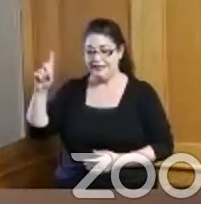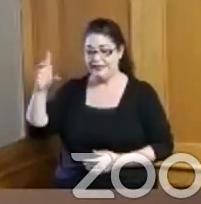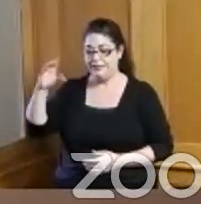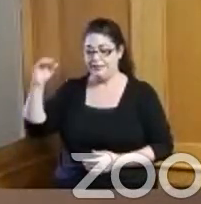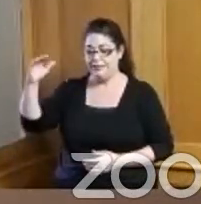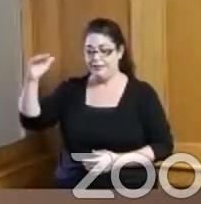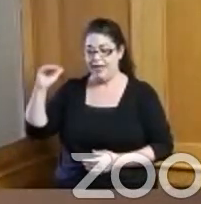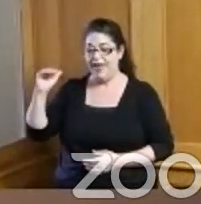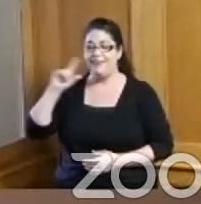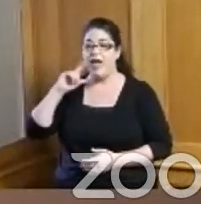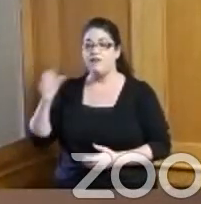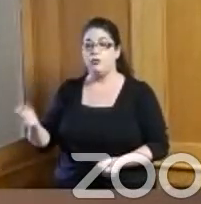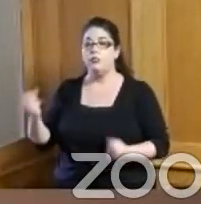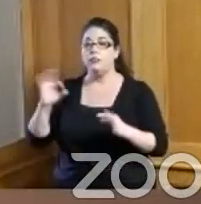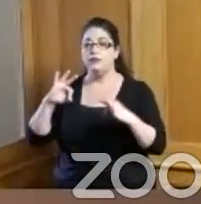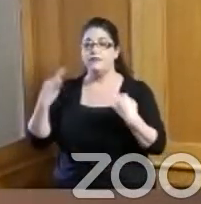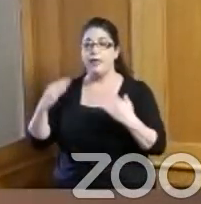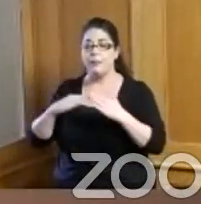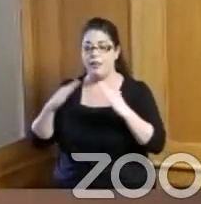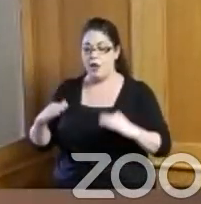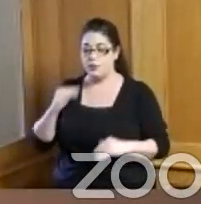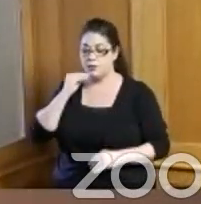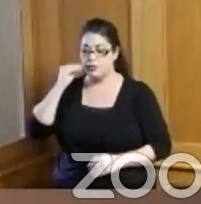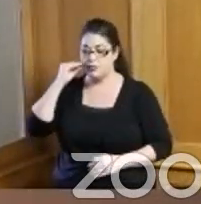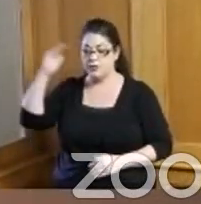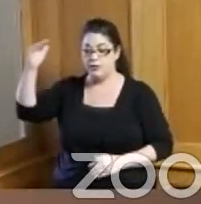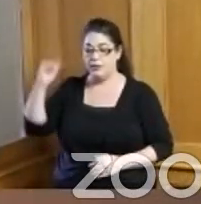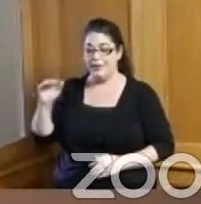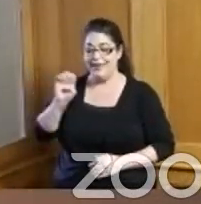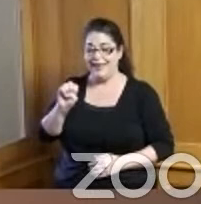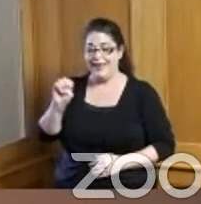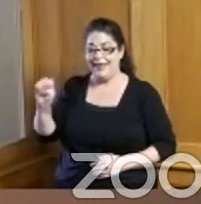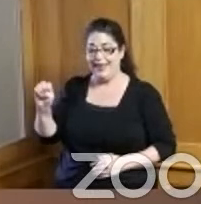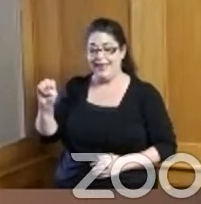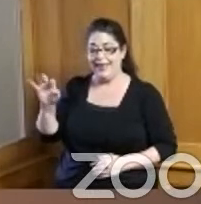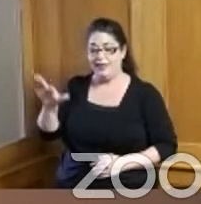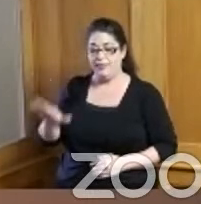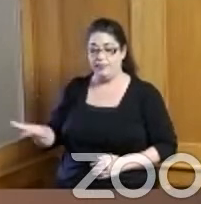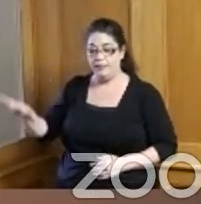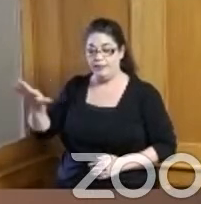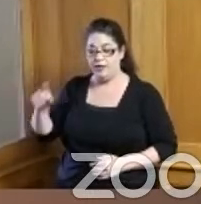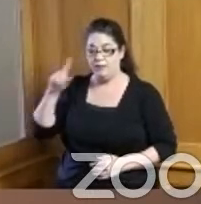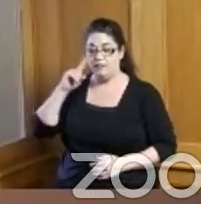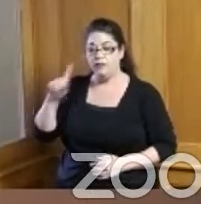Sorry, apologize. It's our first time doing this, I think. It's been a while.